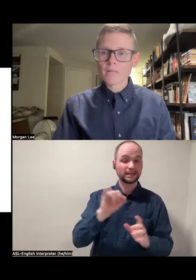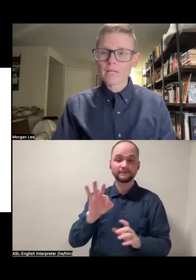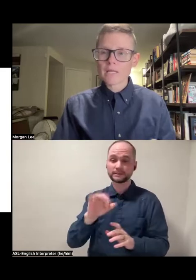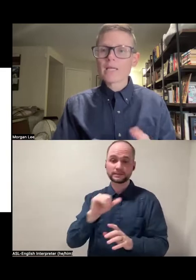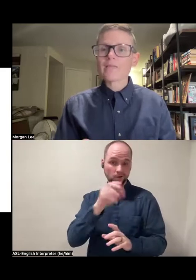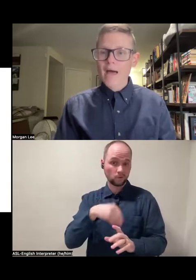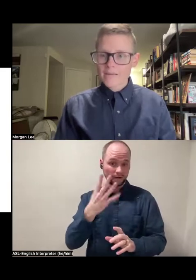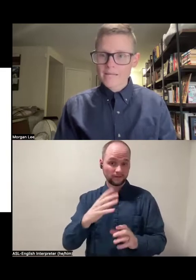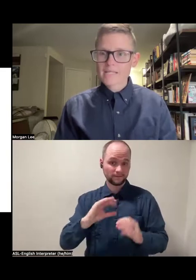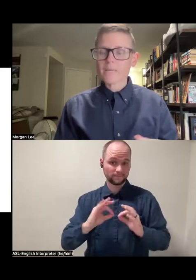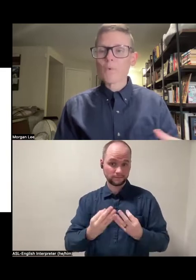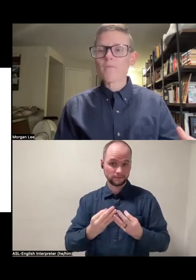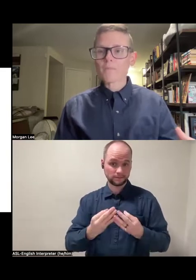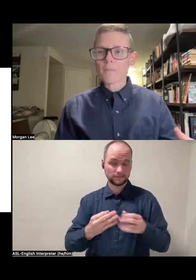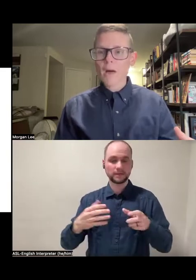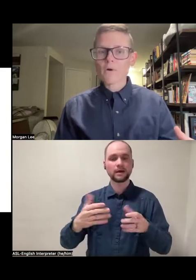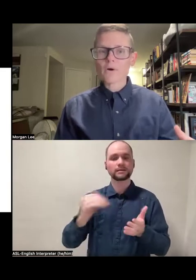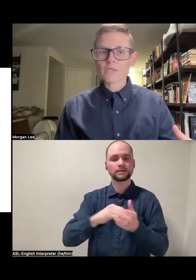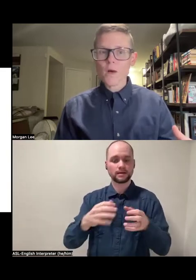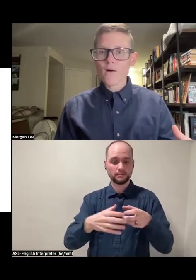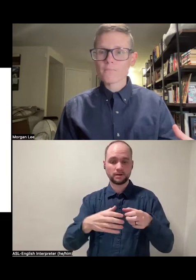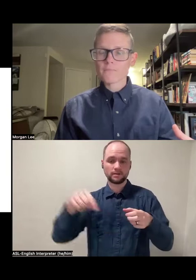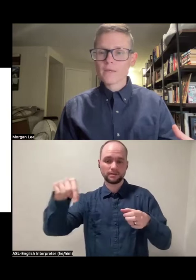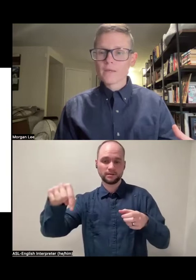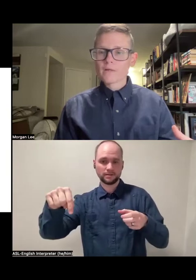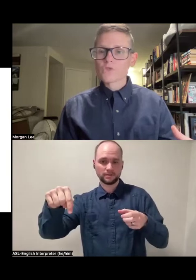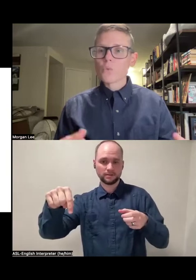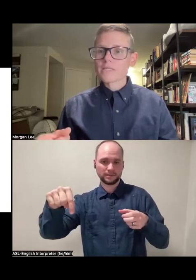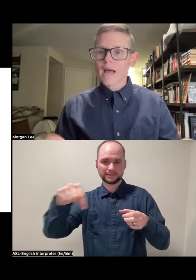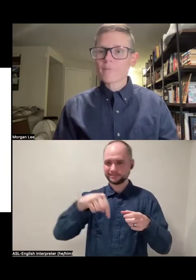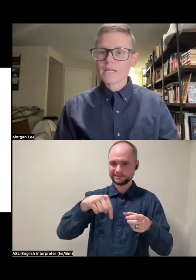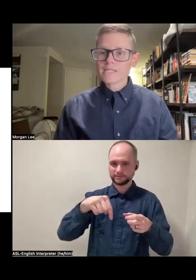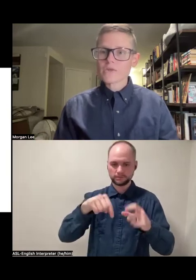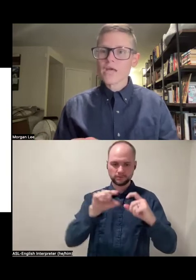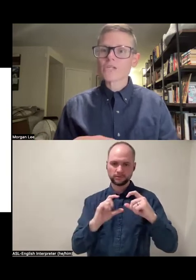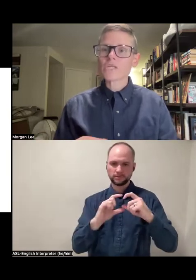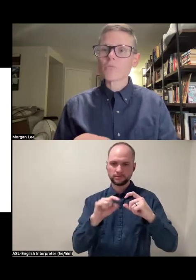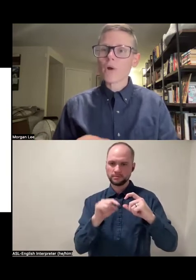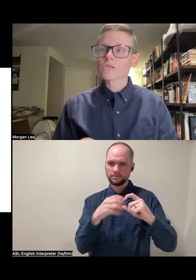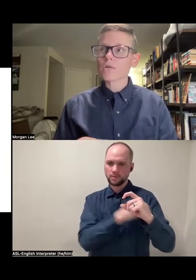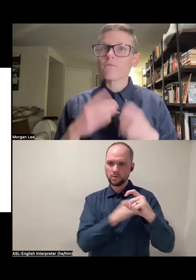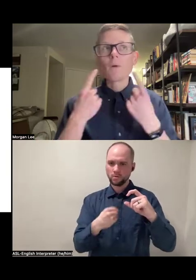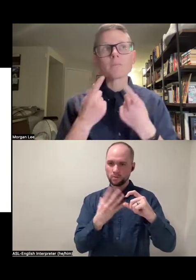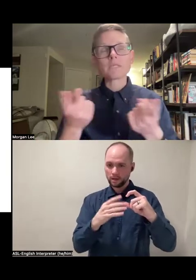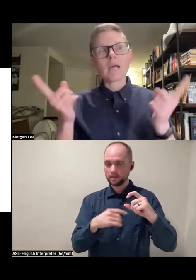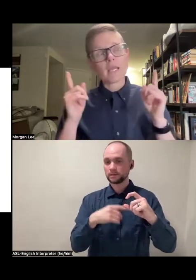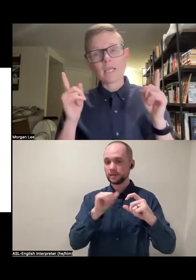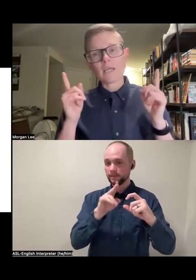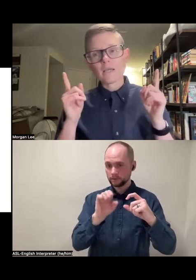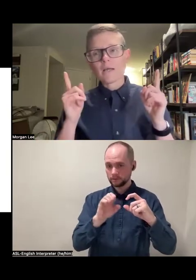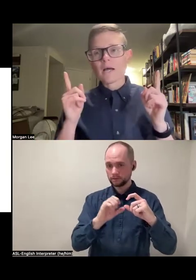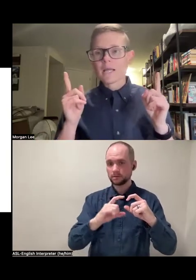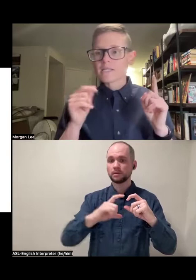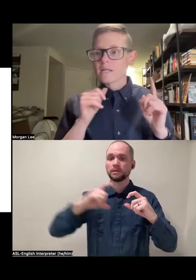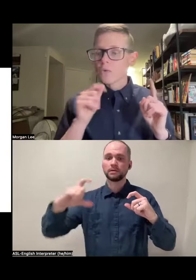non-white family, that takes them away from the power as well. So what is happening is there's actually oppression from